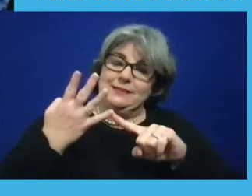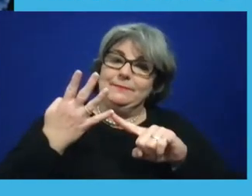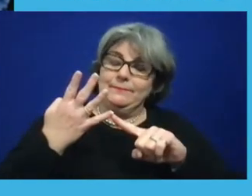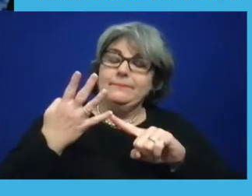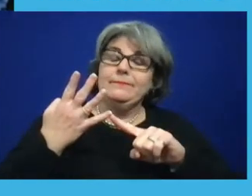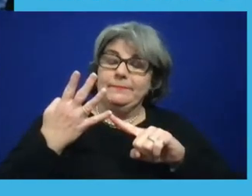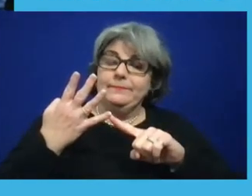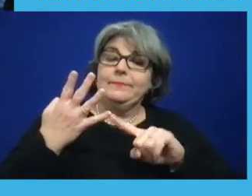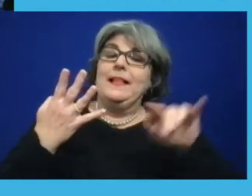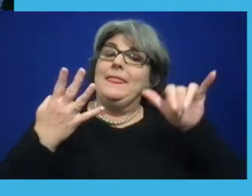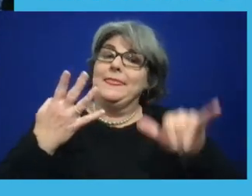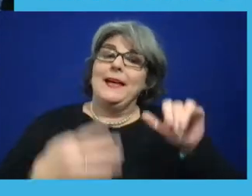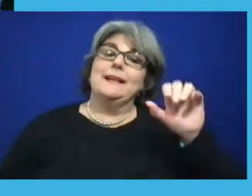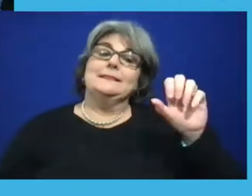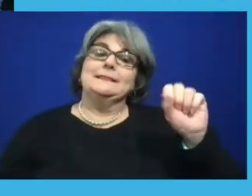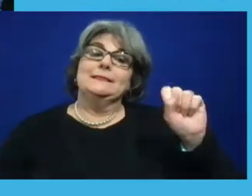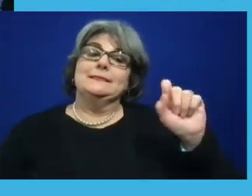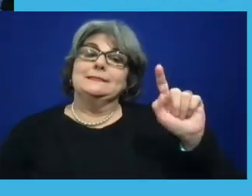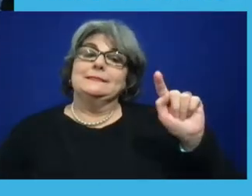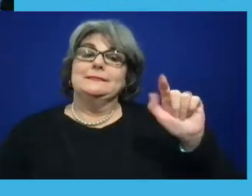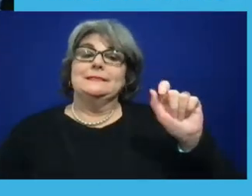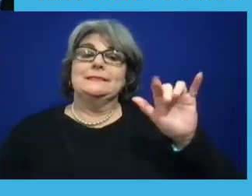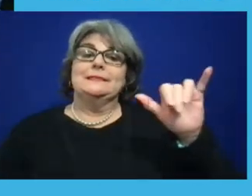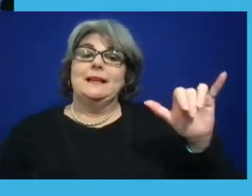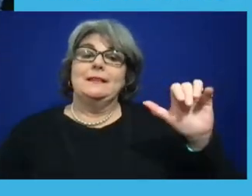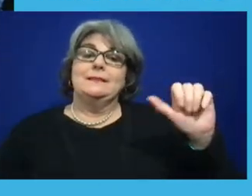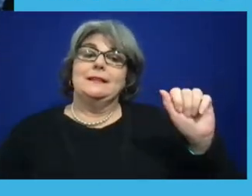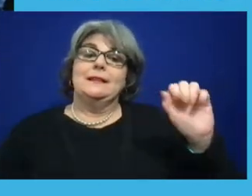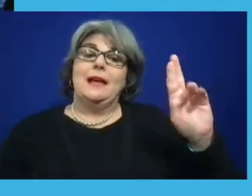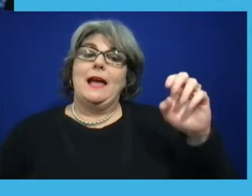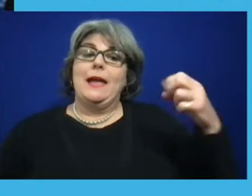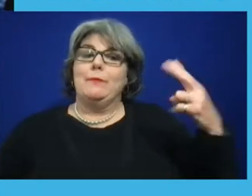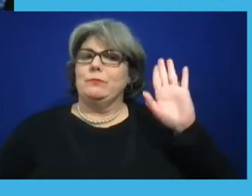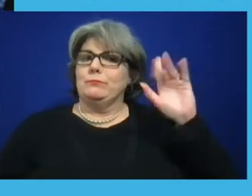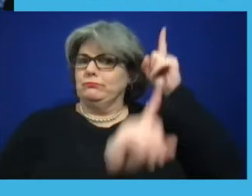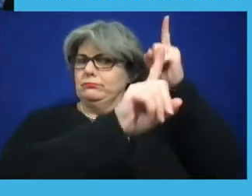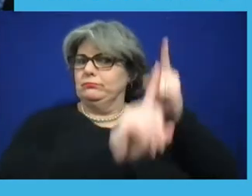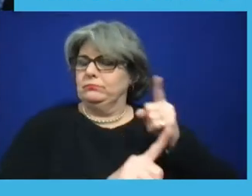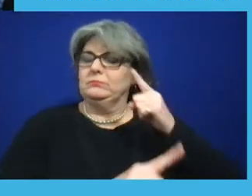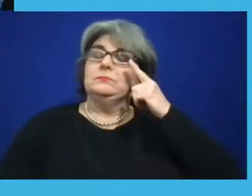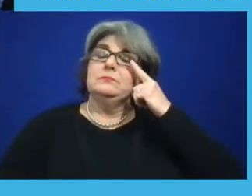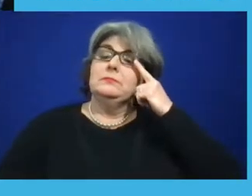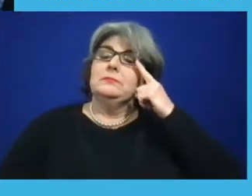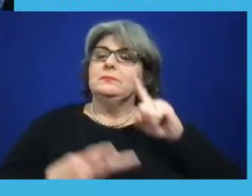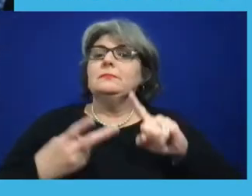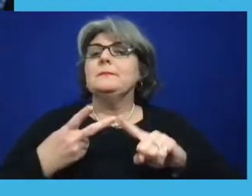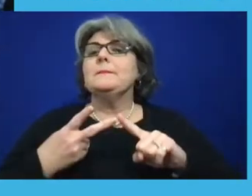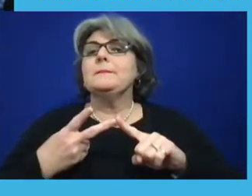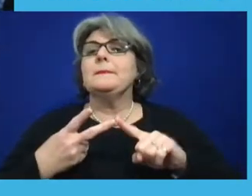more affordable health care and housing. That's her agenda.